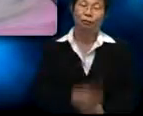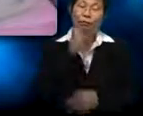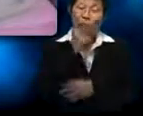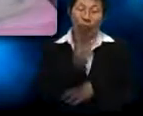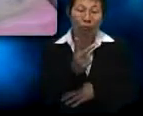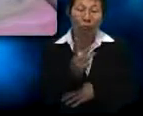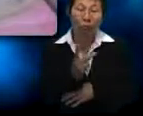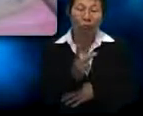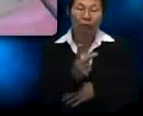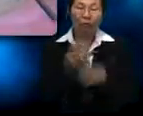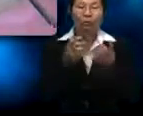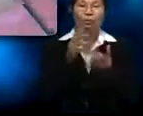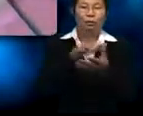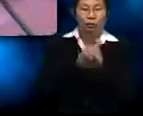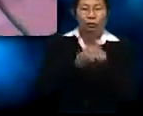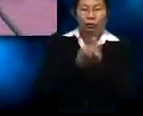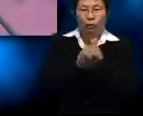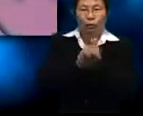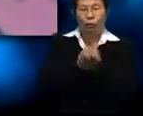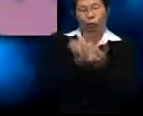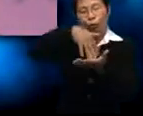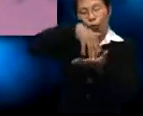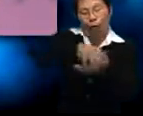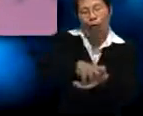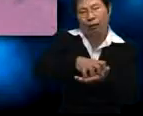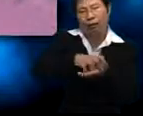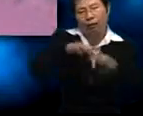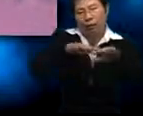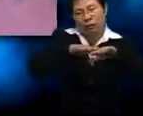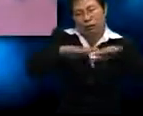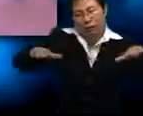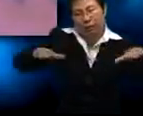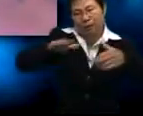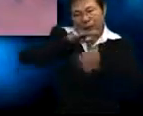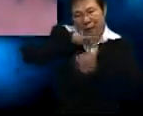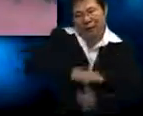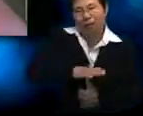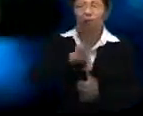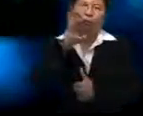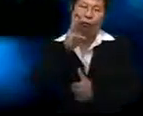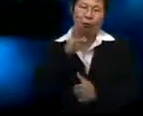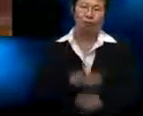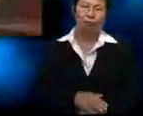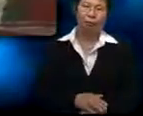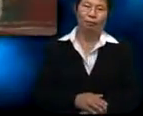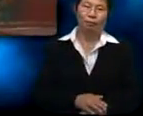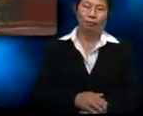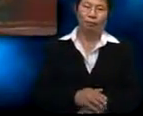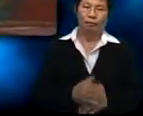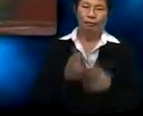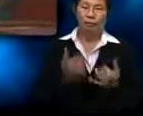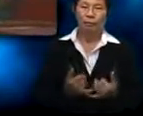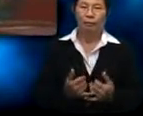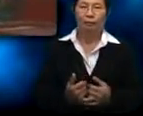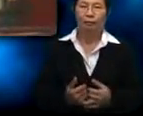So, soap solution can weaken the surface tension of water. If we turn the